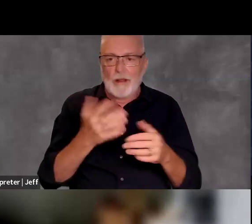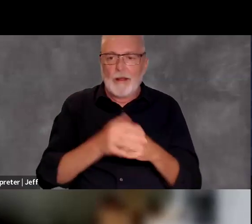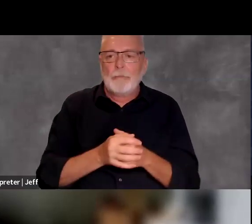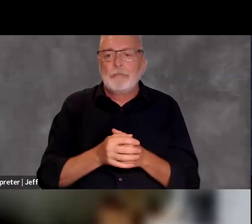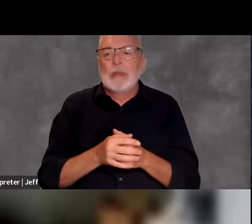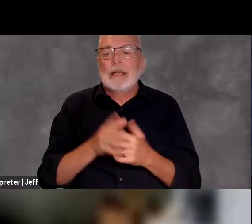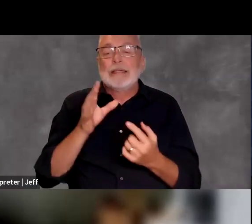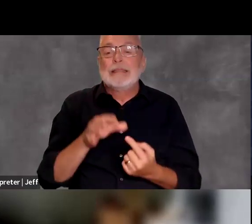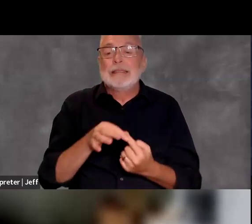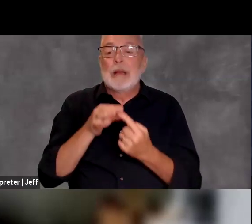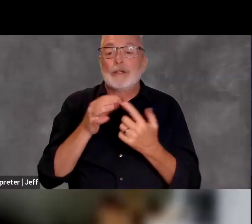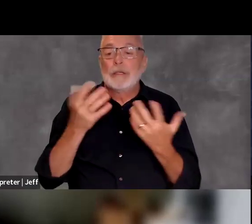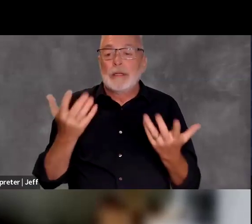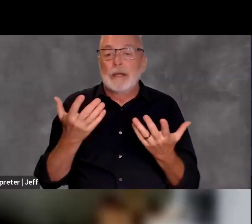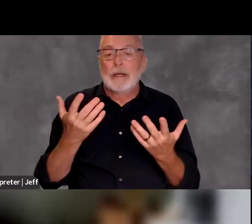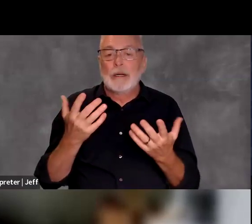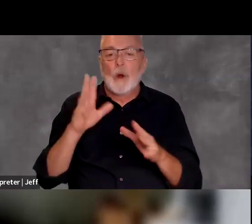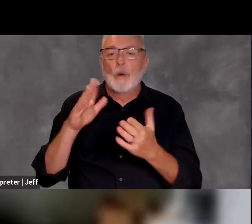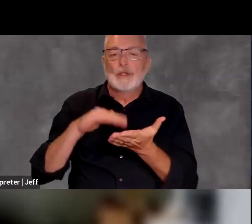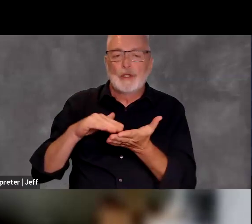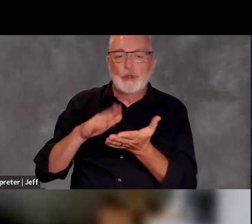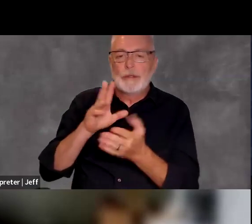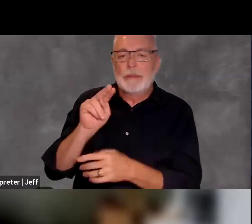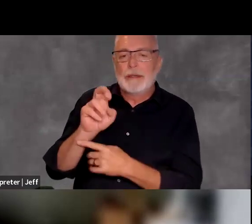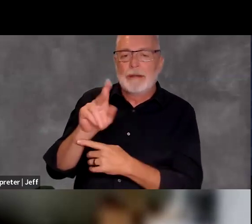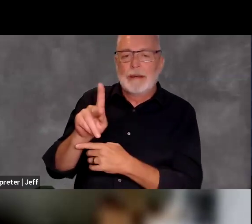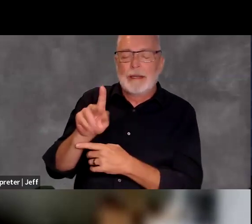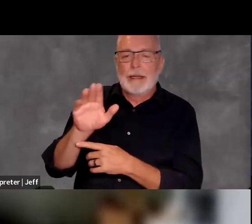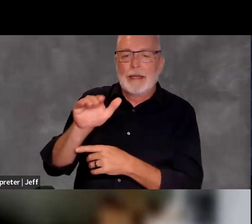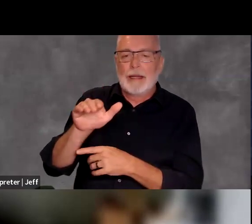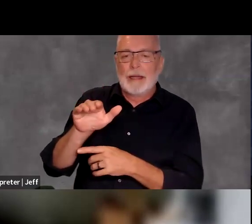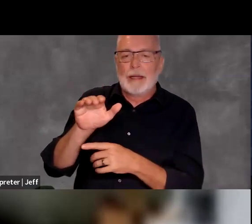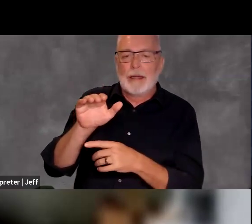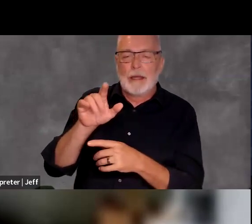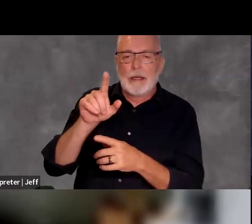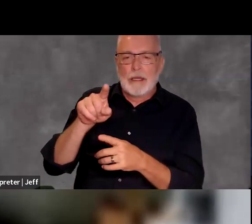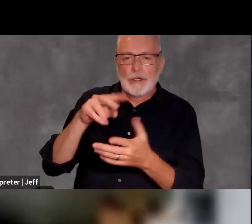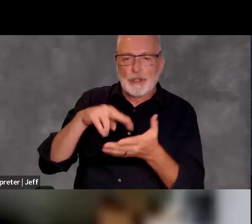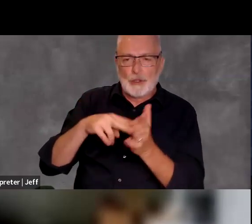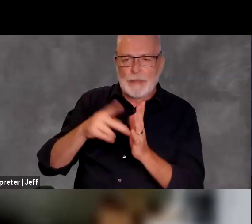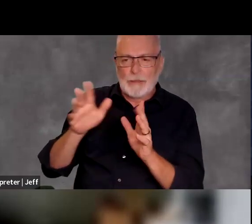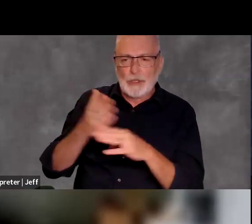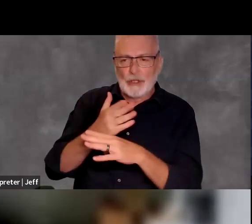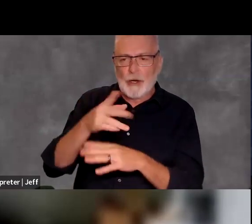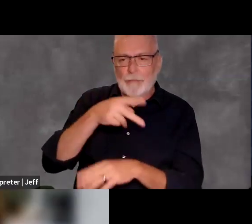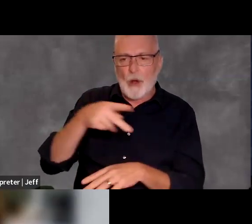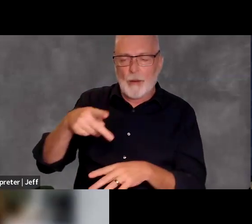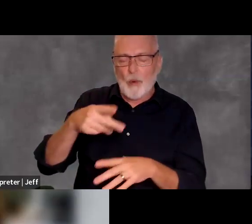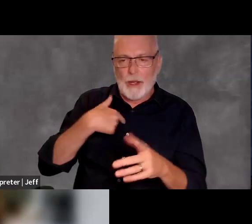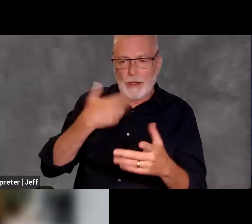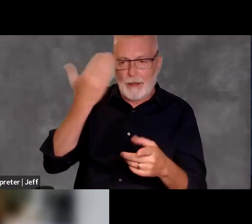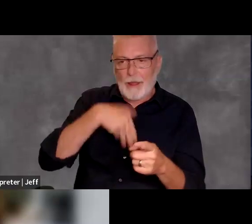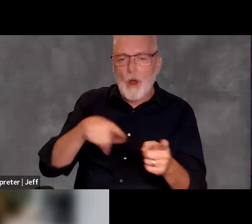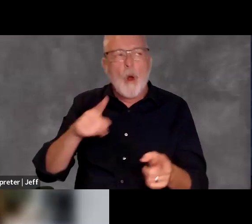In particular, Nick, I'm sorry to interrupt you, but did you mean to be sharing your PowerPoint right now? Oh my gosh, yeah,